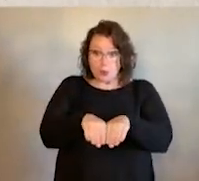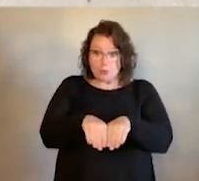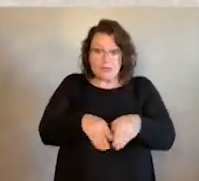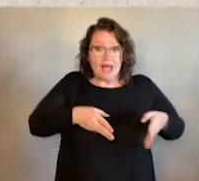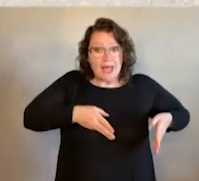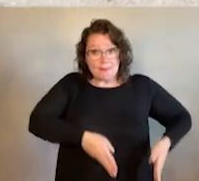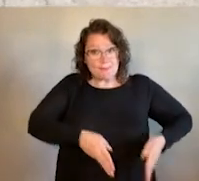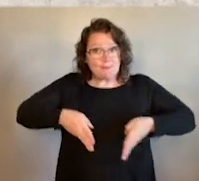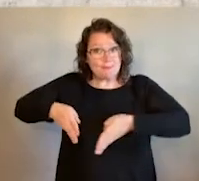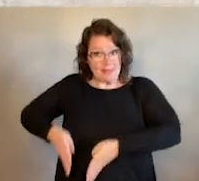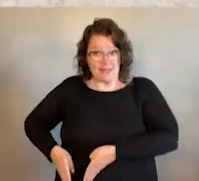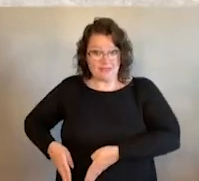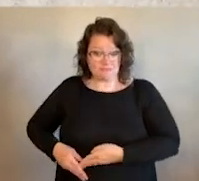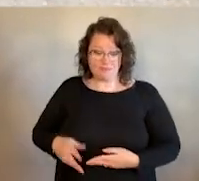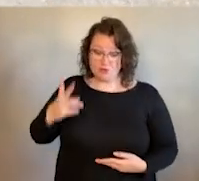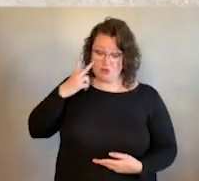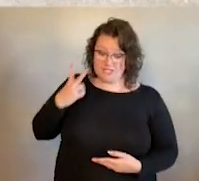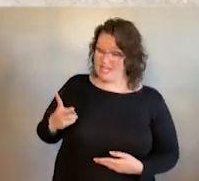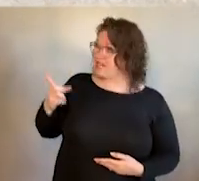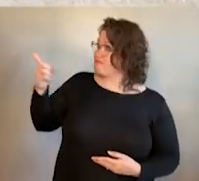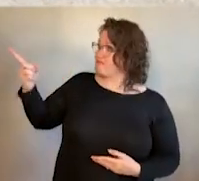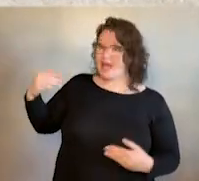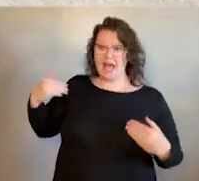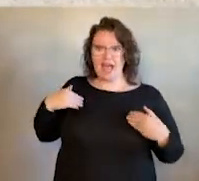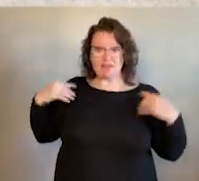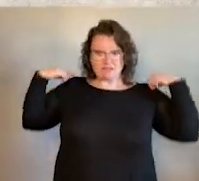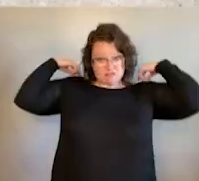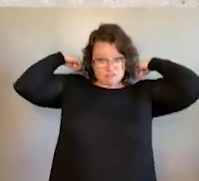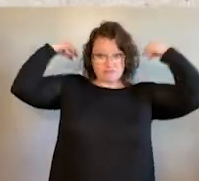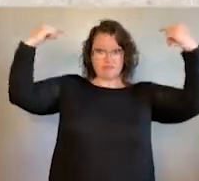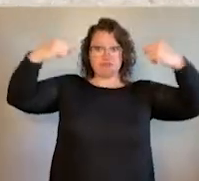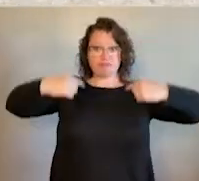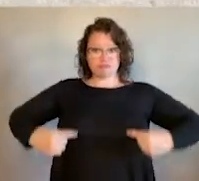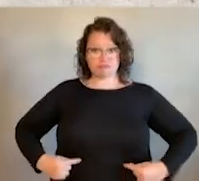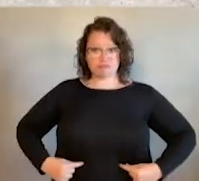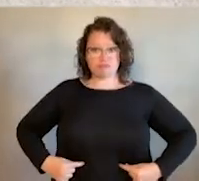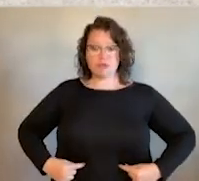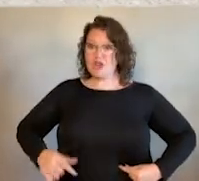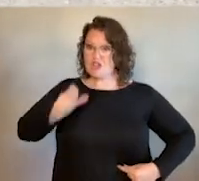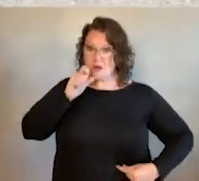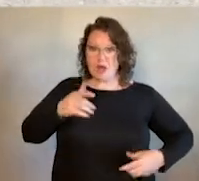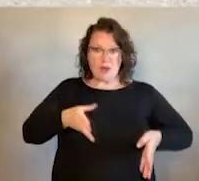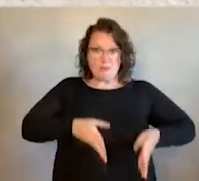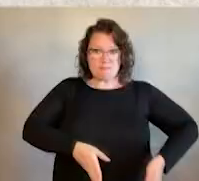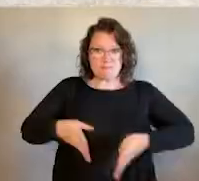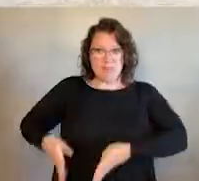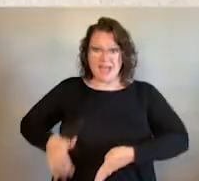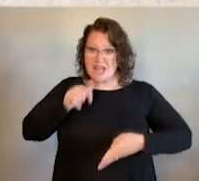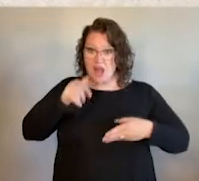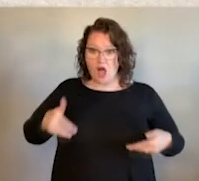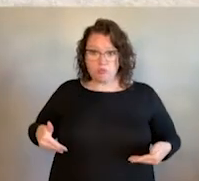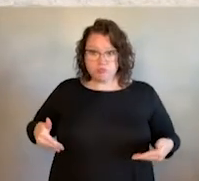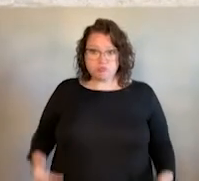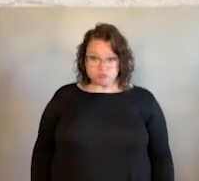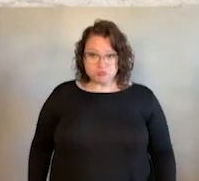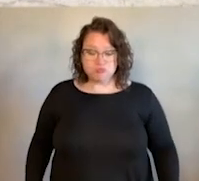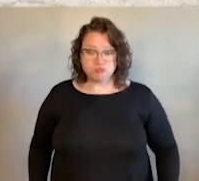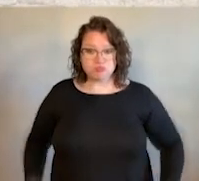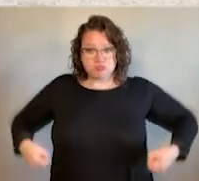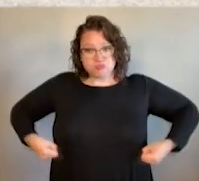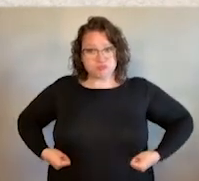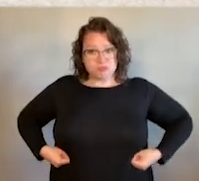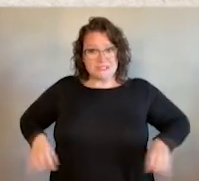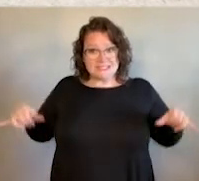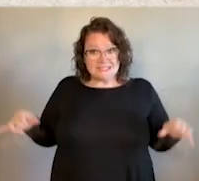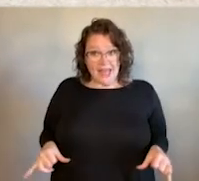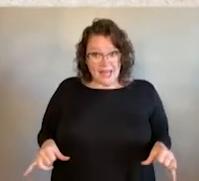and pants. And as you can see, they have suspenders so that my pants won't fall down. So the air inside